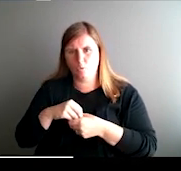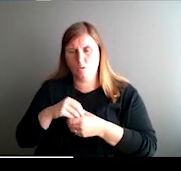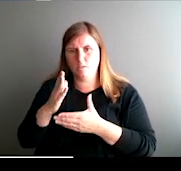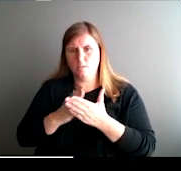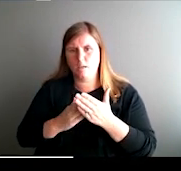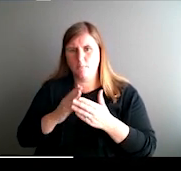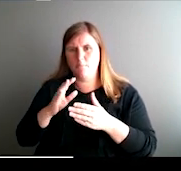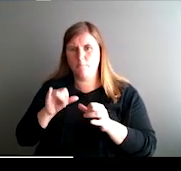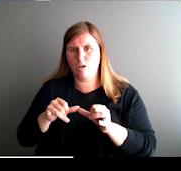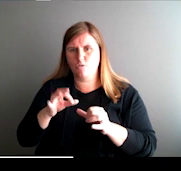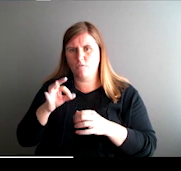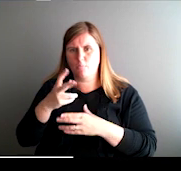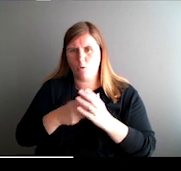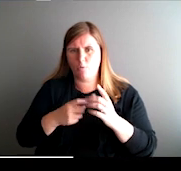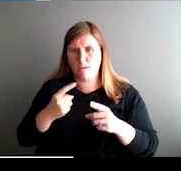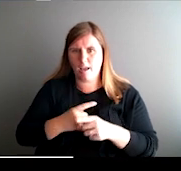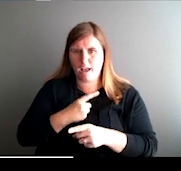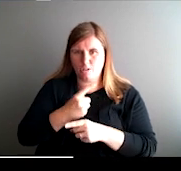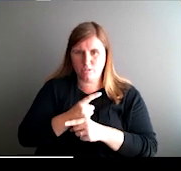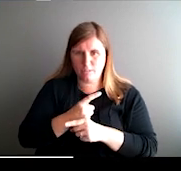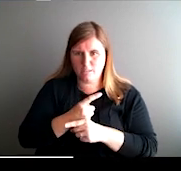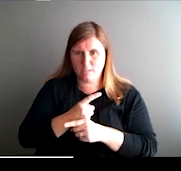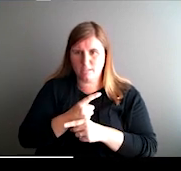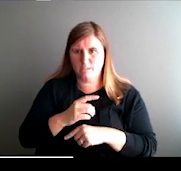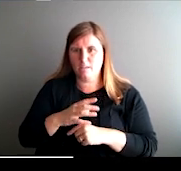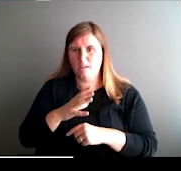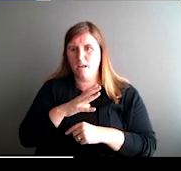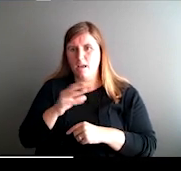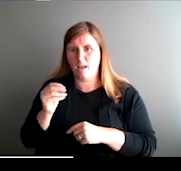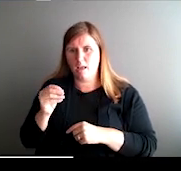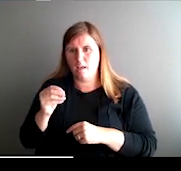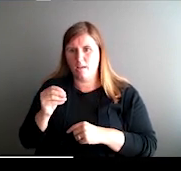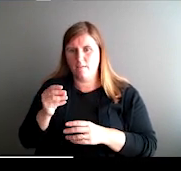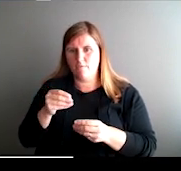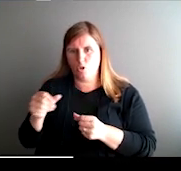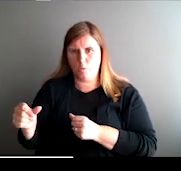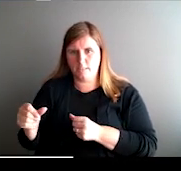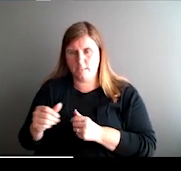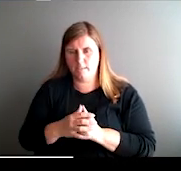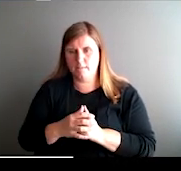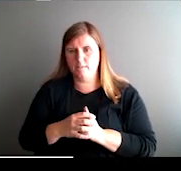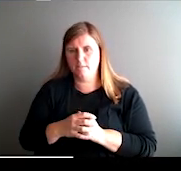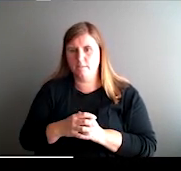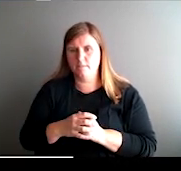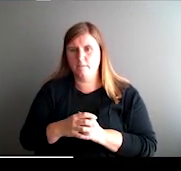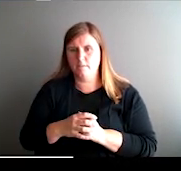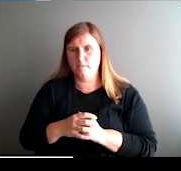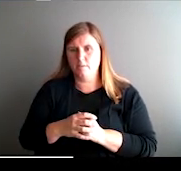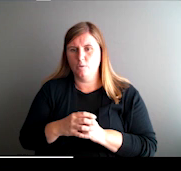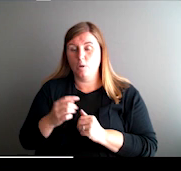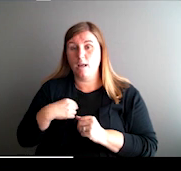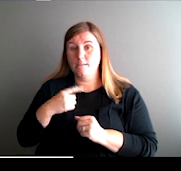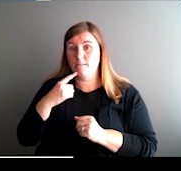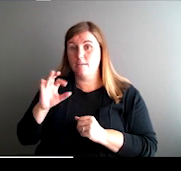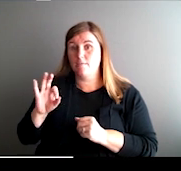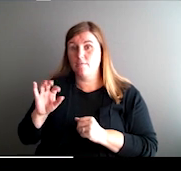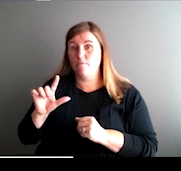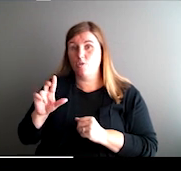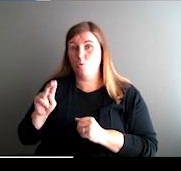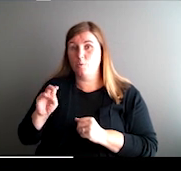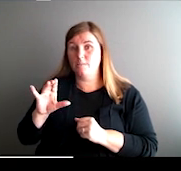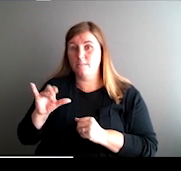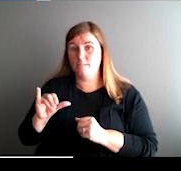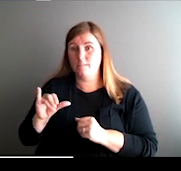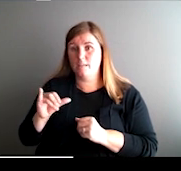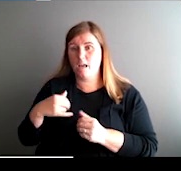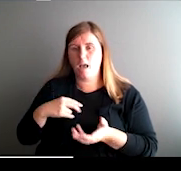some measure of both accuracy and fluency. Now, when I say fluency, what I